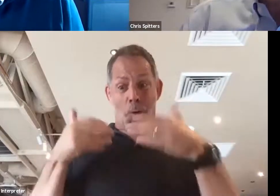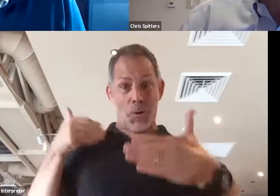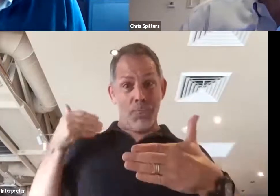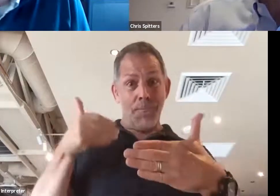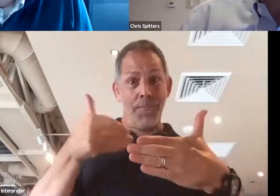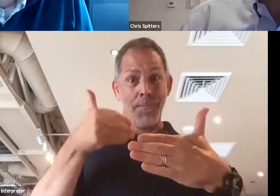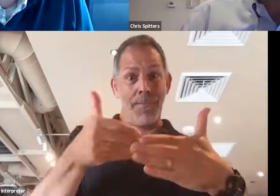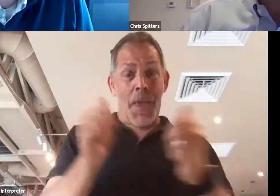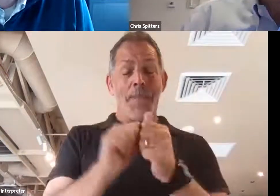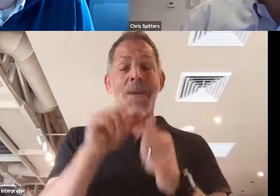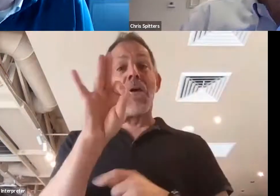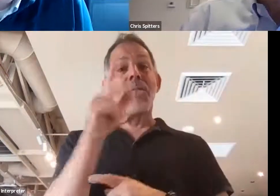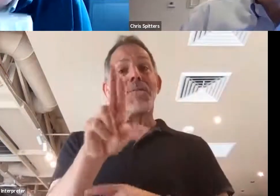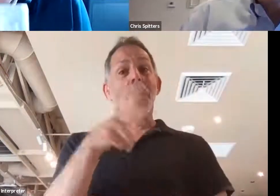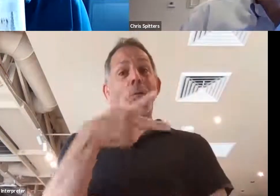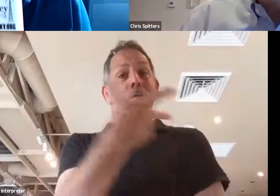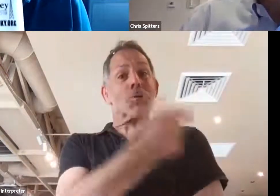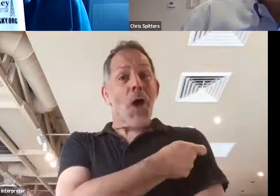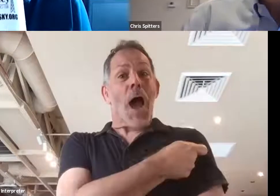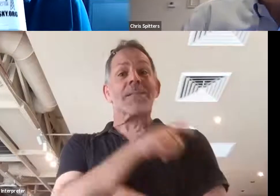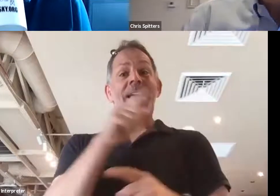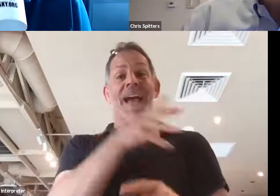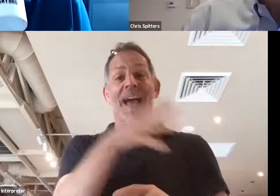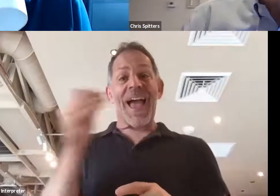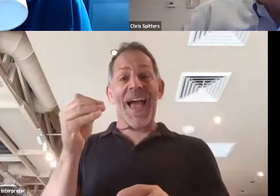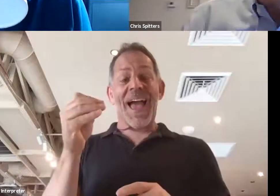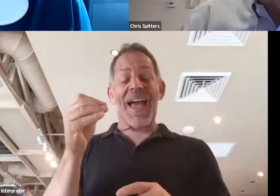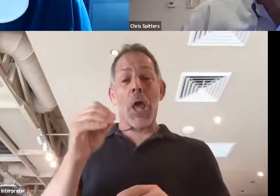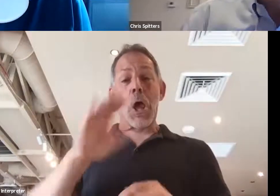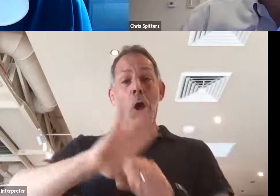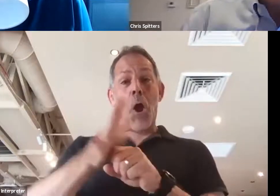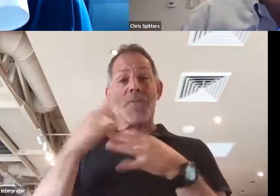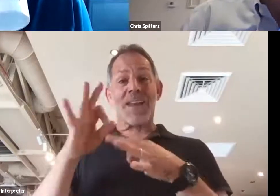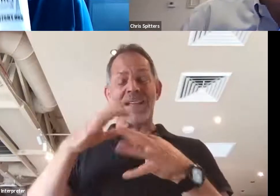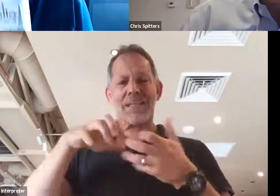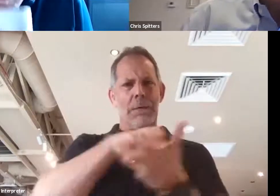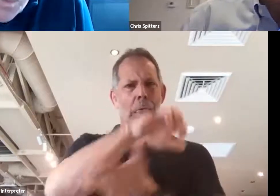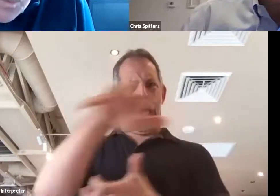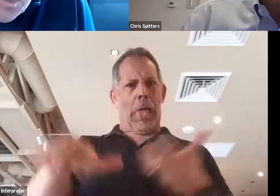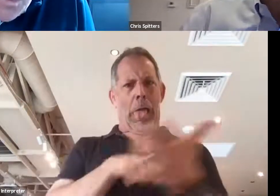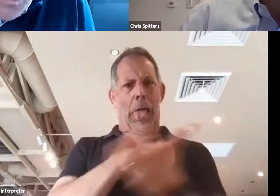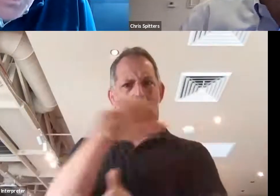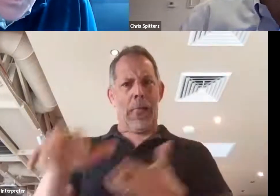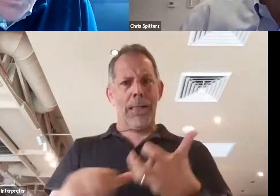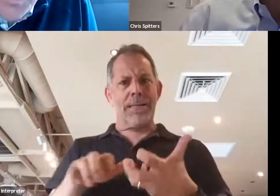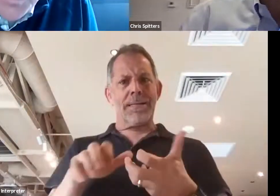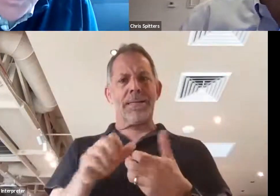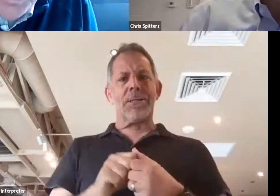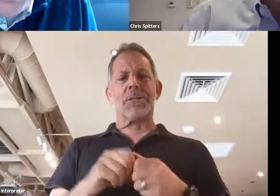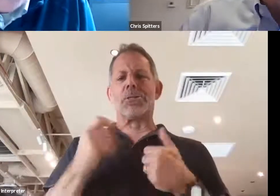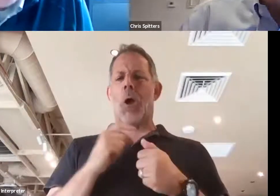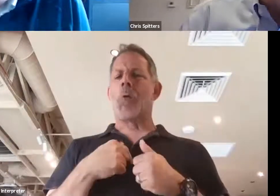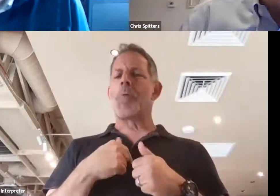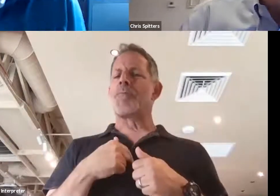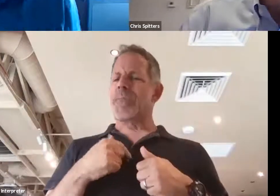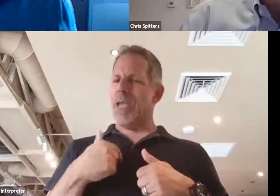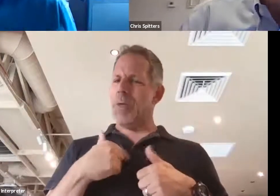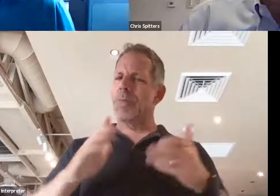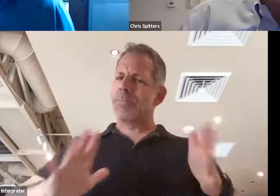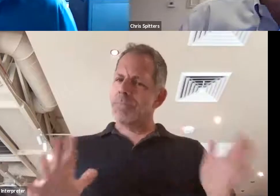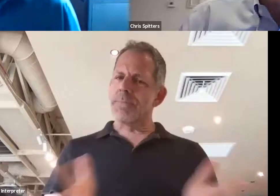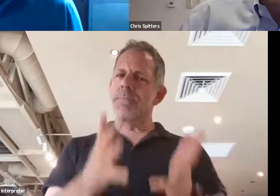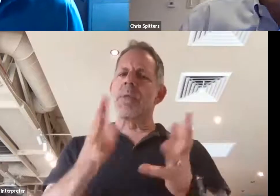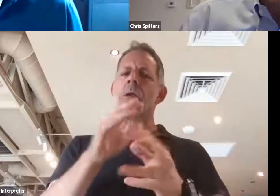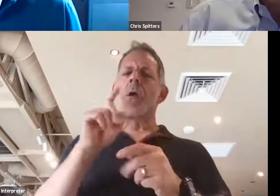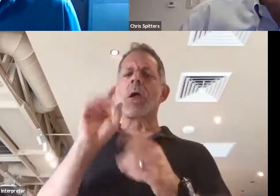hospital resources. So I urge you, if you haven't done so, get in touch with your primary care provider to get vaccinated against